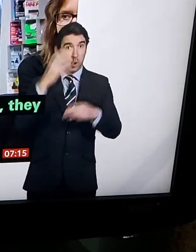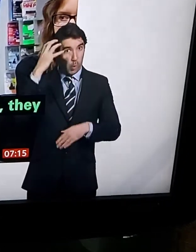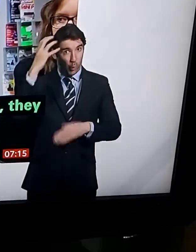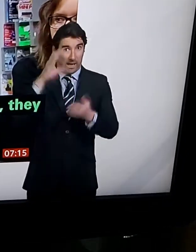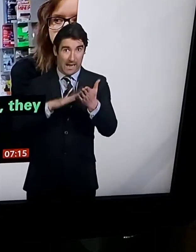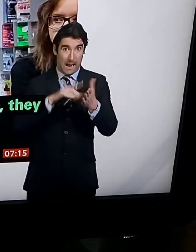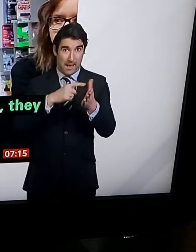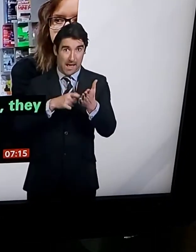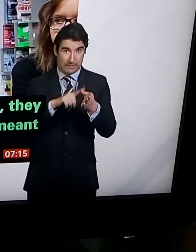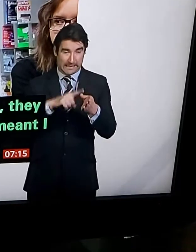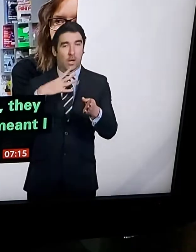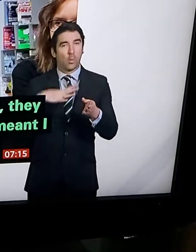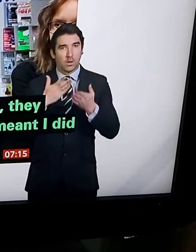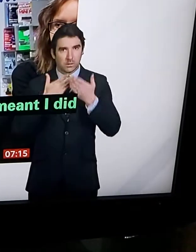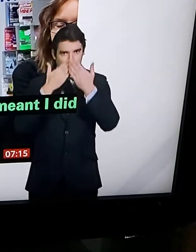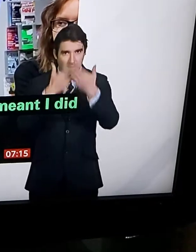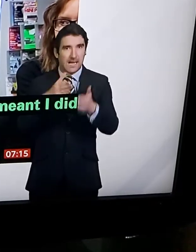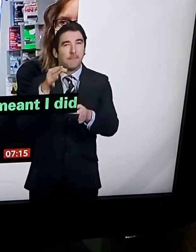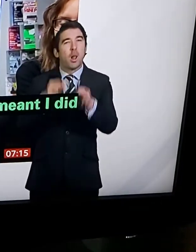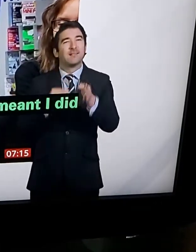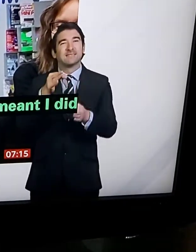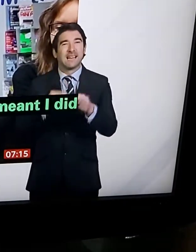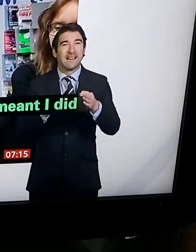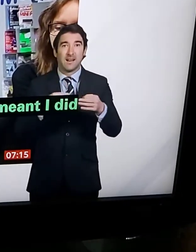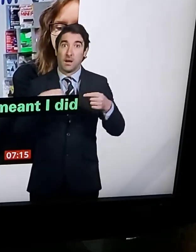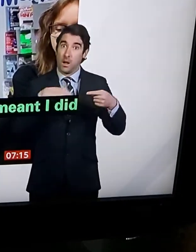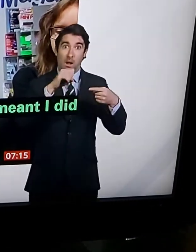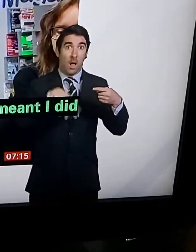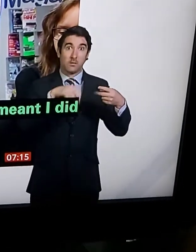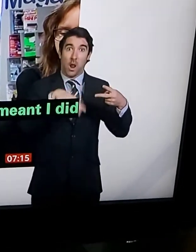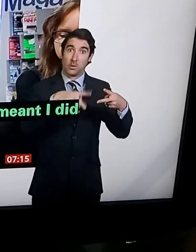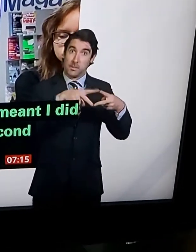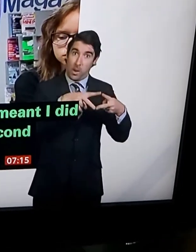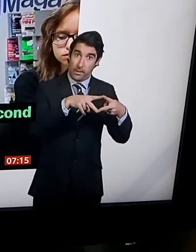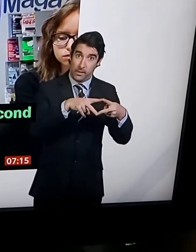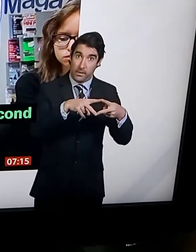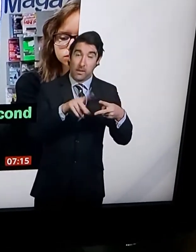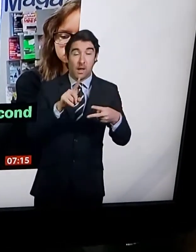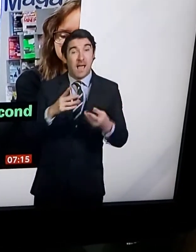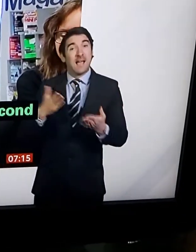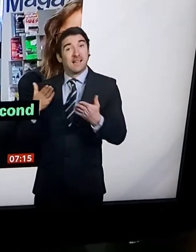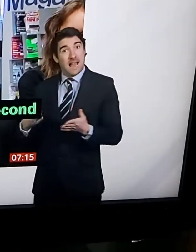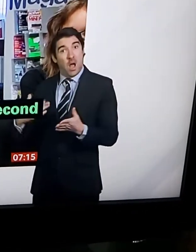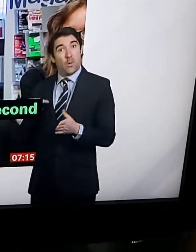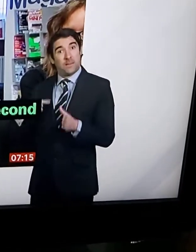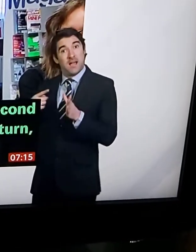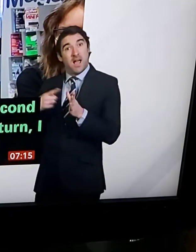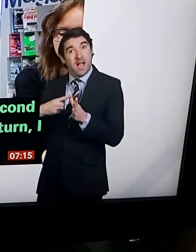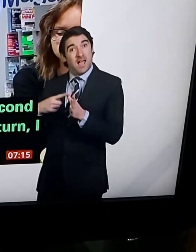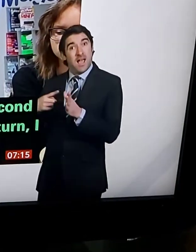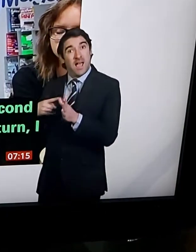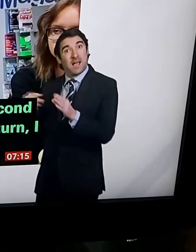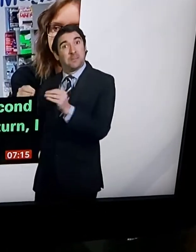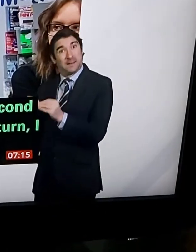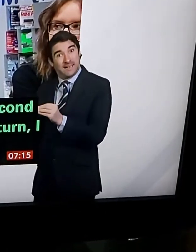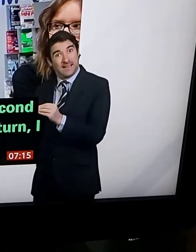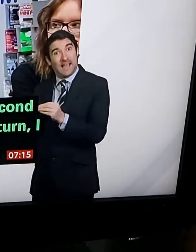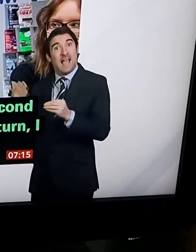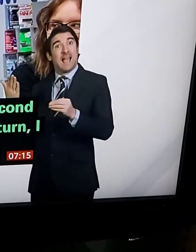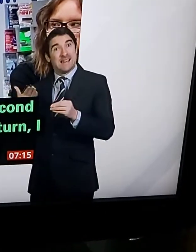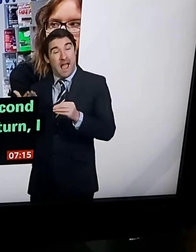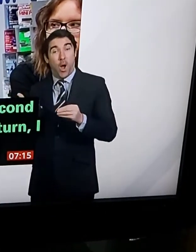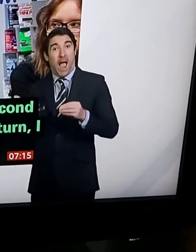politics. But now, after the U-turn, I've got an AAB, which means I now can qualify to study the course I want, but it's